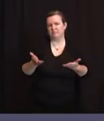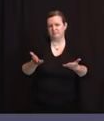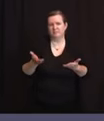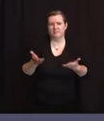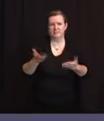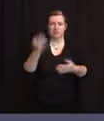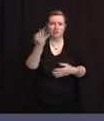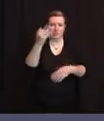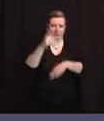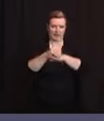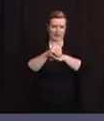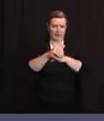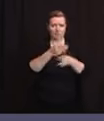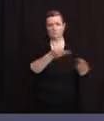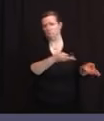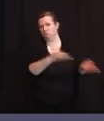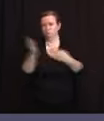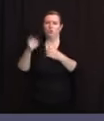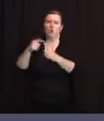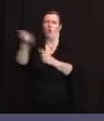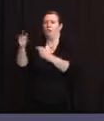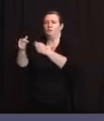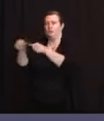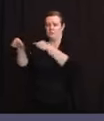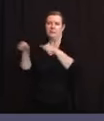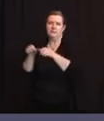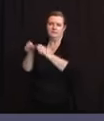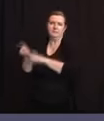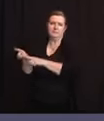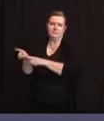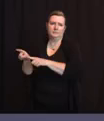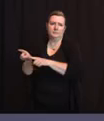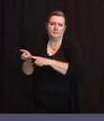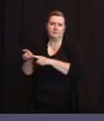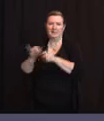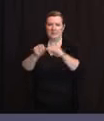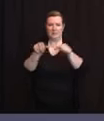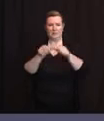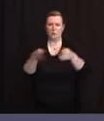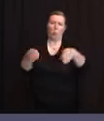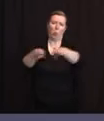safety in another facility, and we temporarily closed that facility.